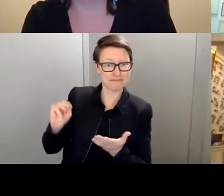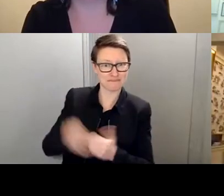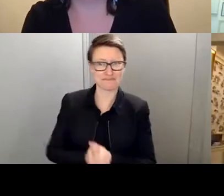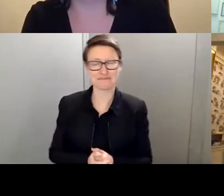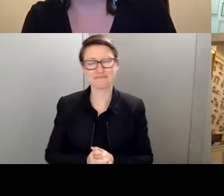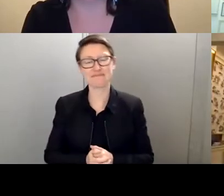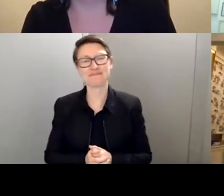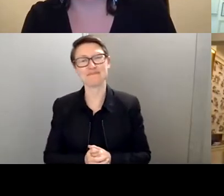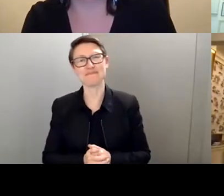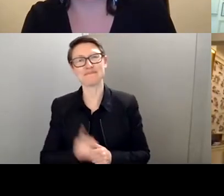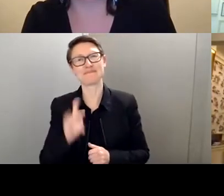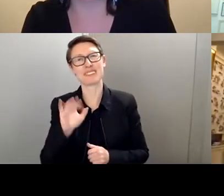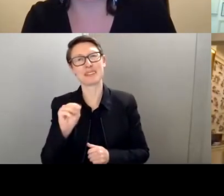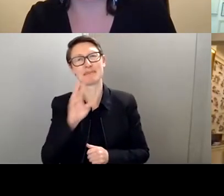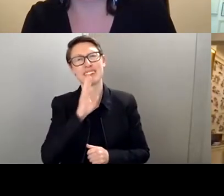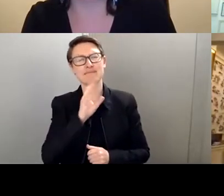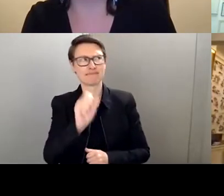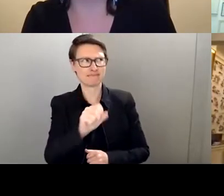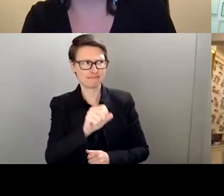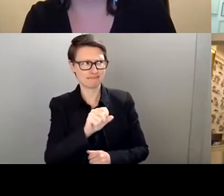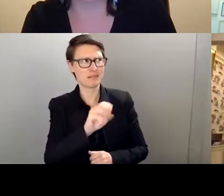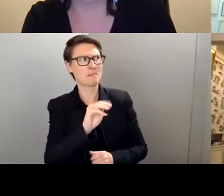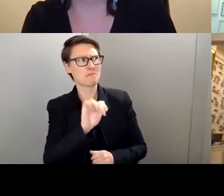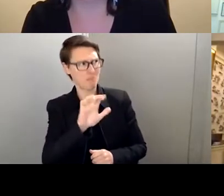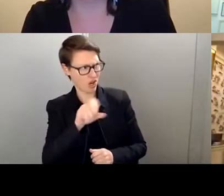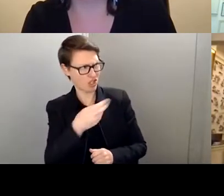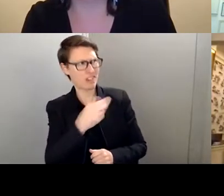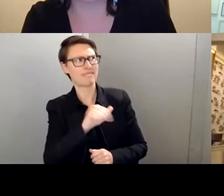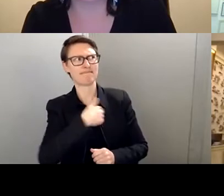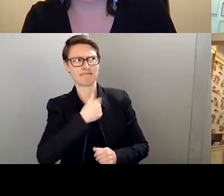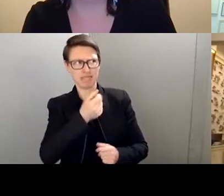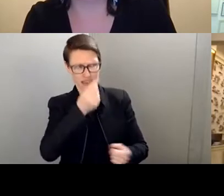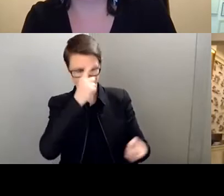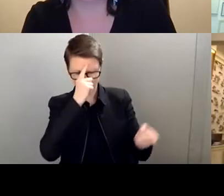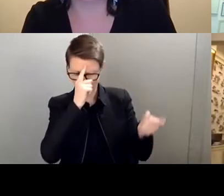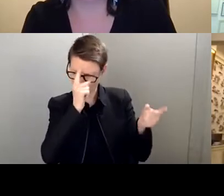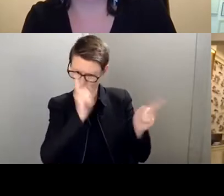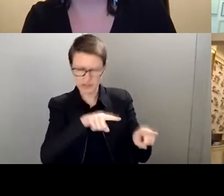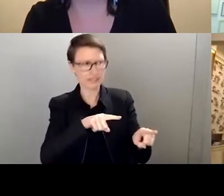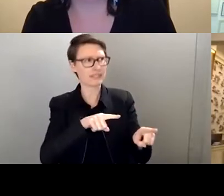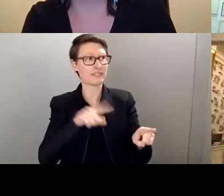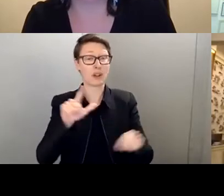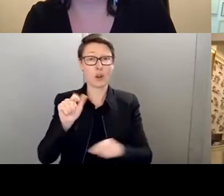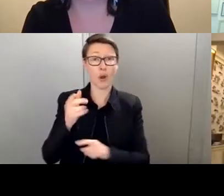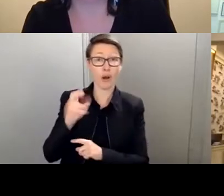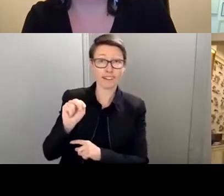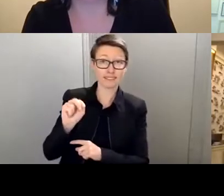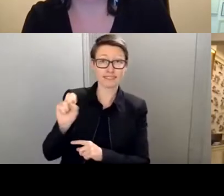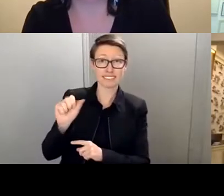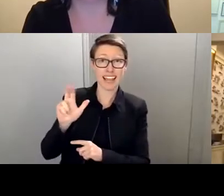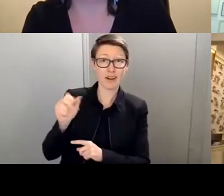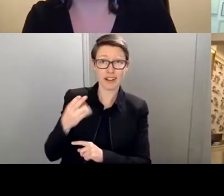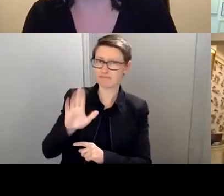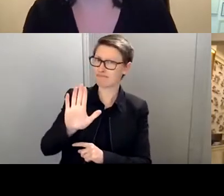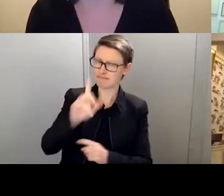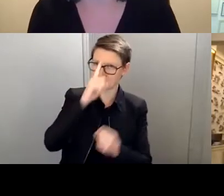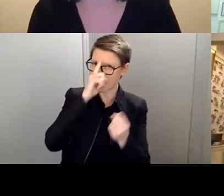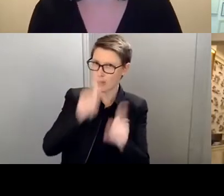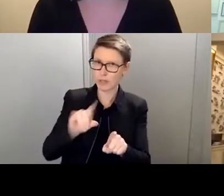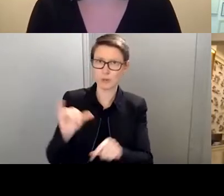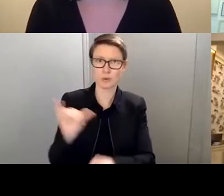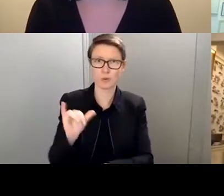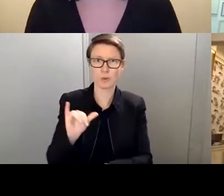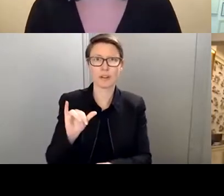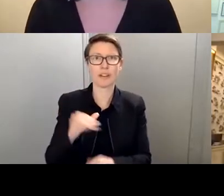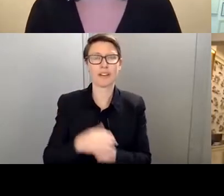I couldn't agree with you more, Marcia, and also with what Lauren and Sarah said as well. I think it's really important